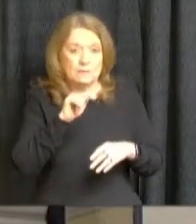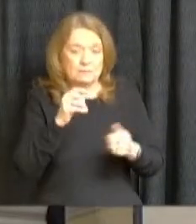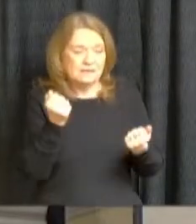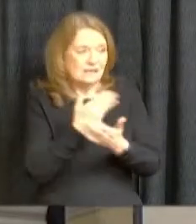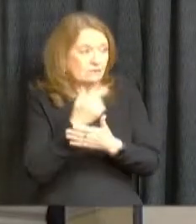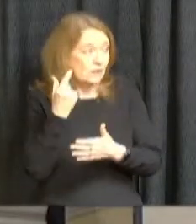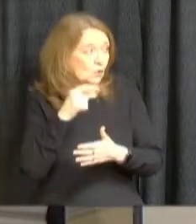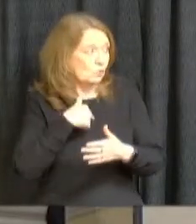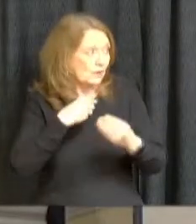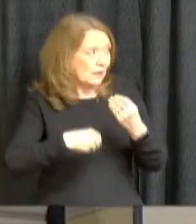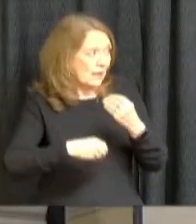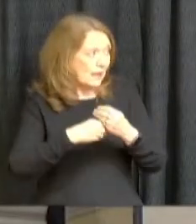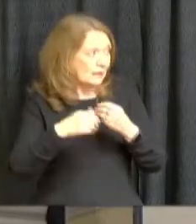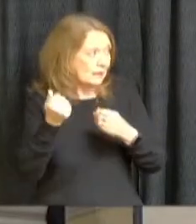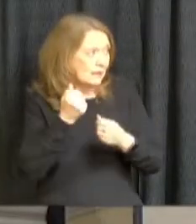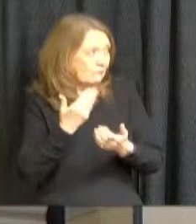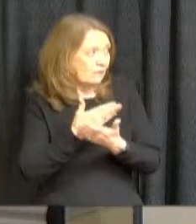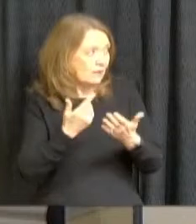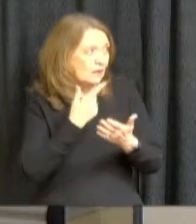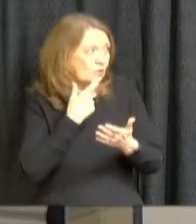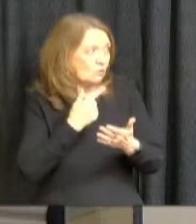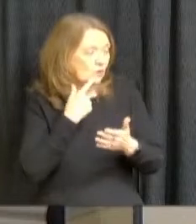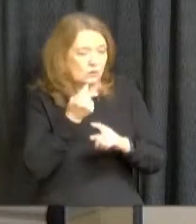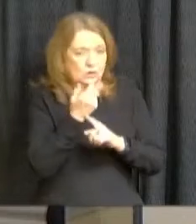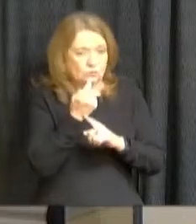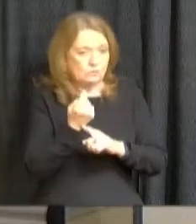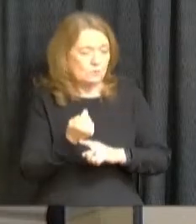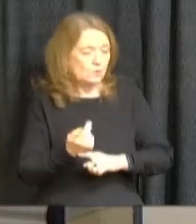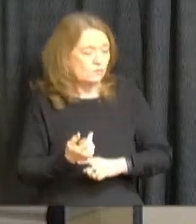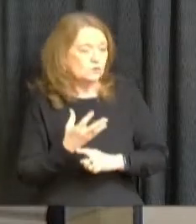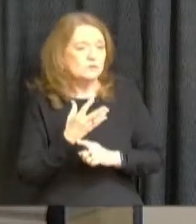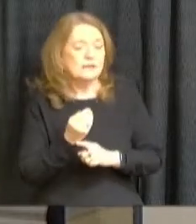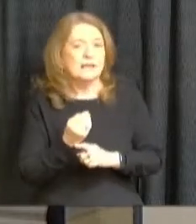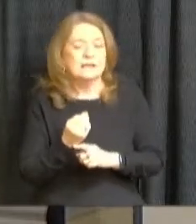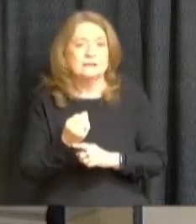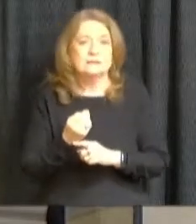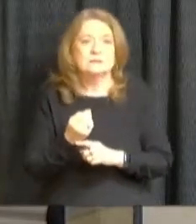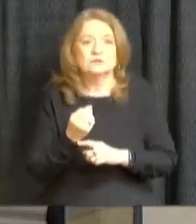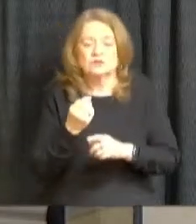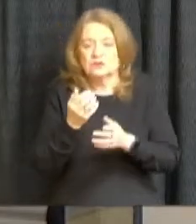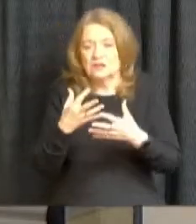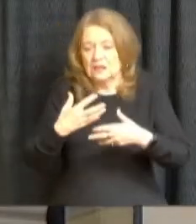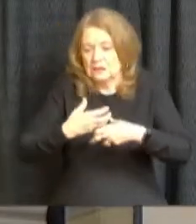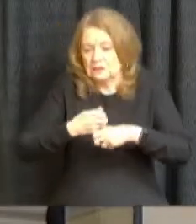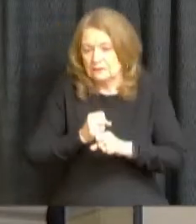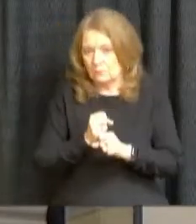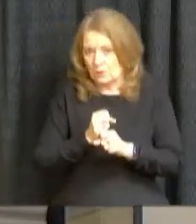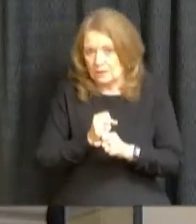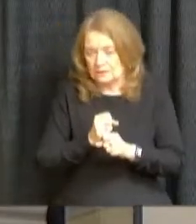I've added, and anything in red are the removals. And just to kind of summarize it, the change in our